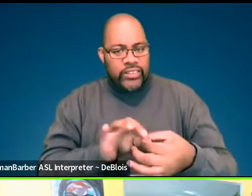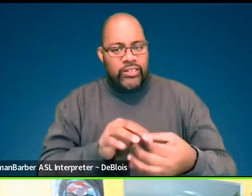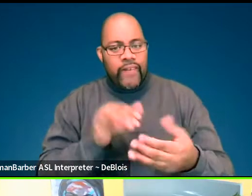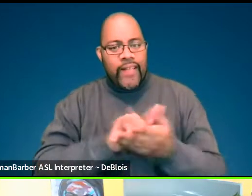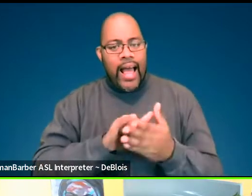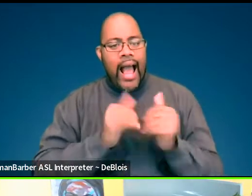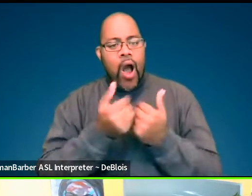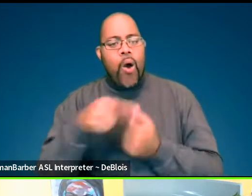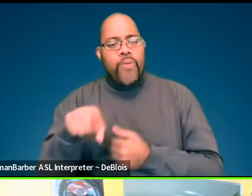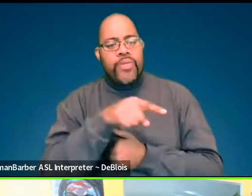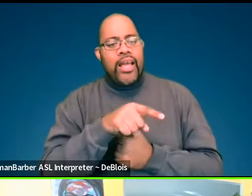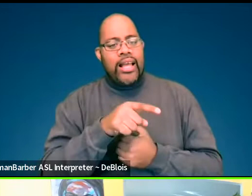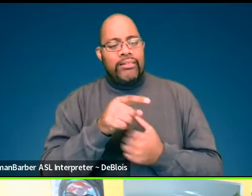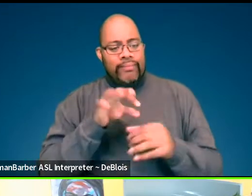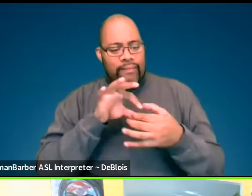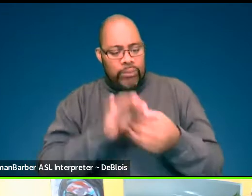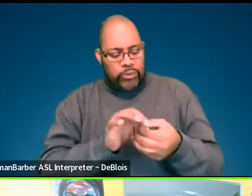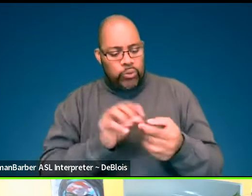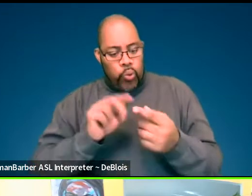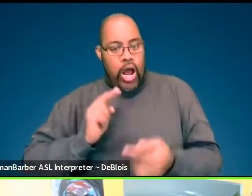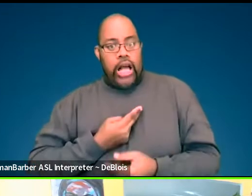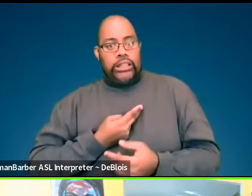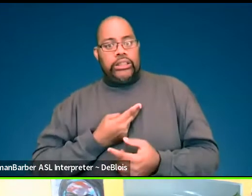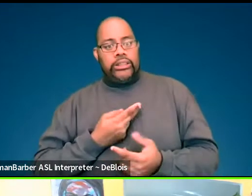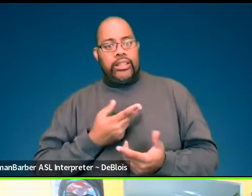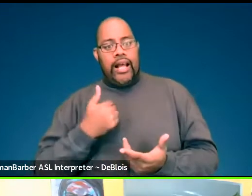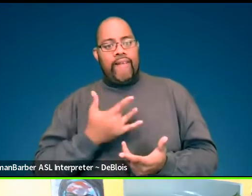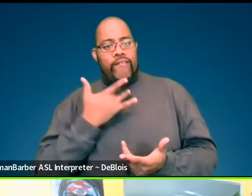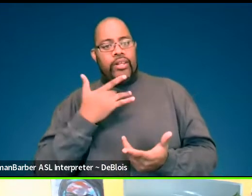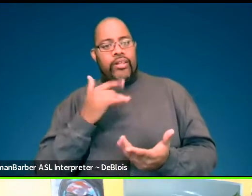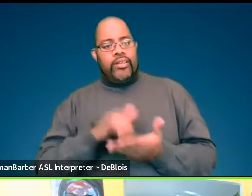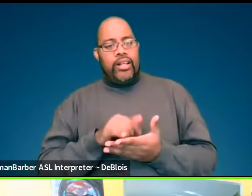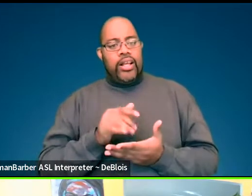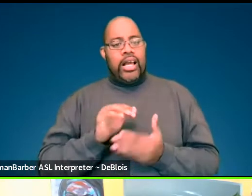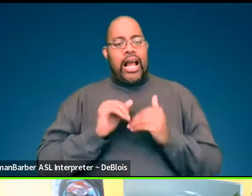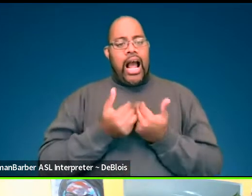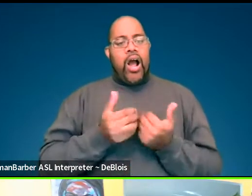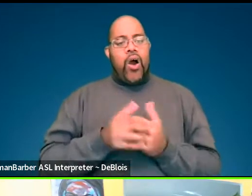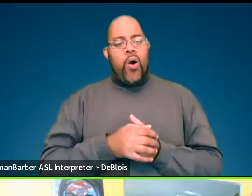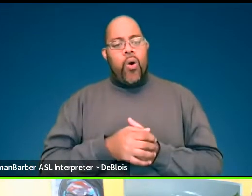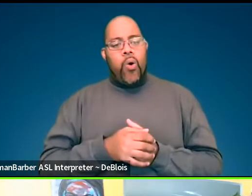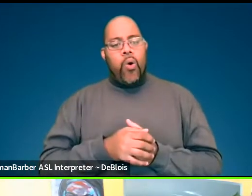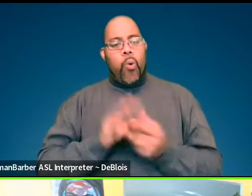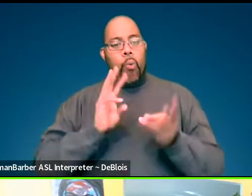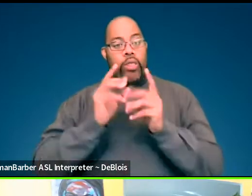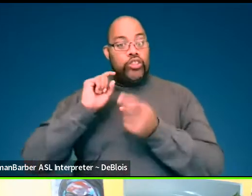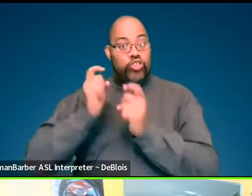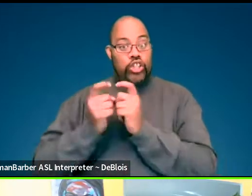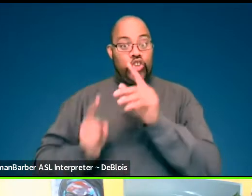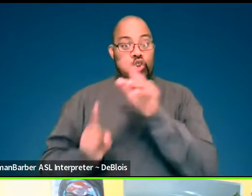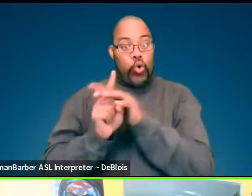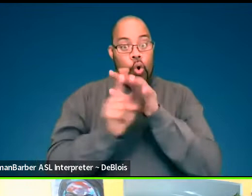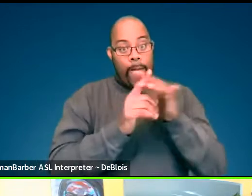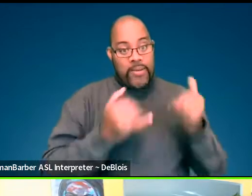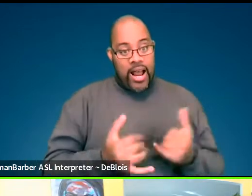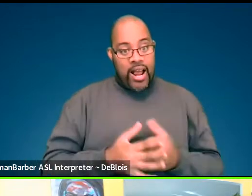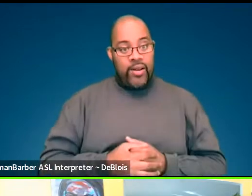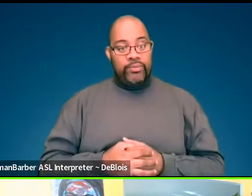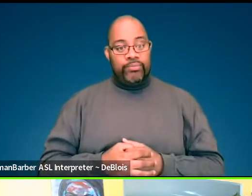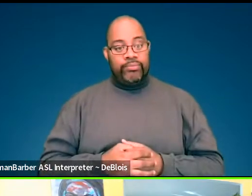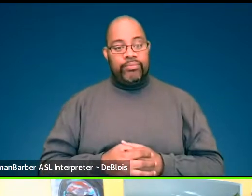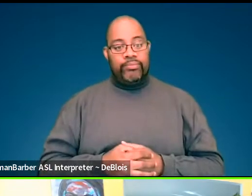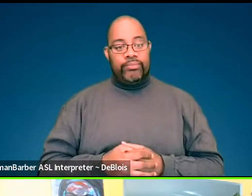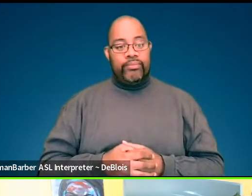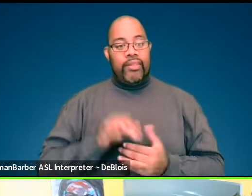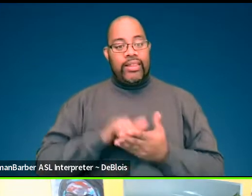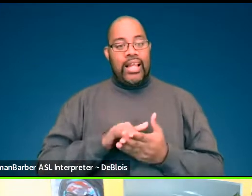how they are integral to us. And I feel like the way that climate change is showing up right now is